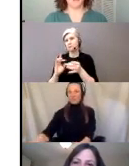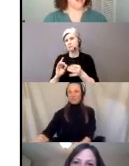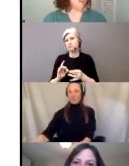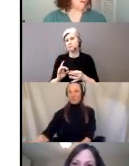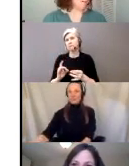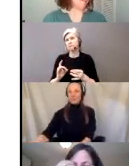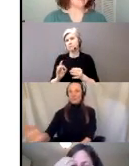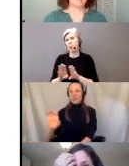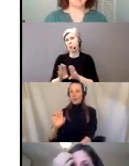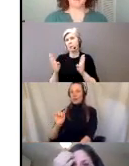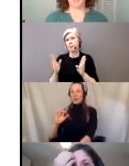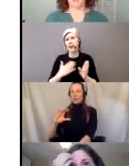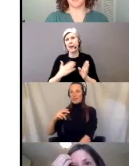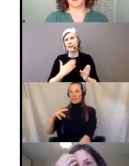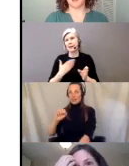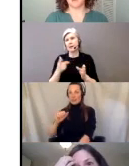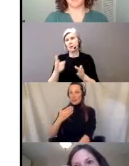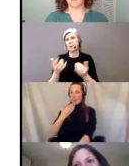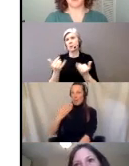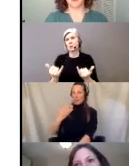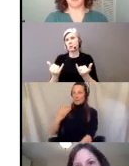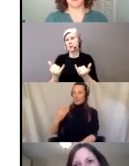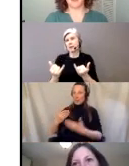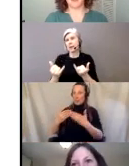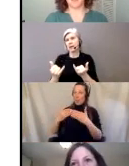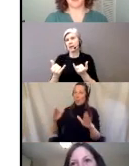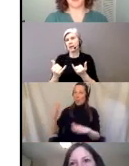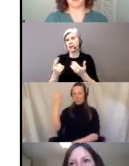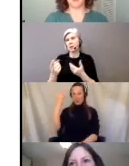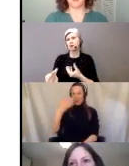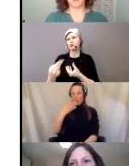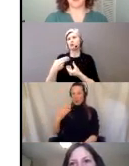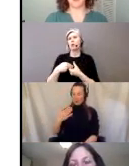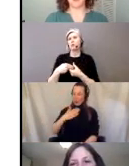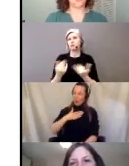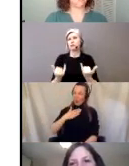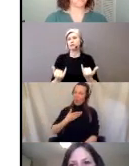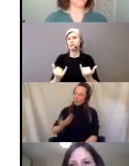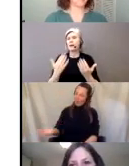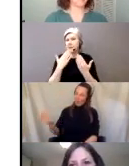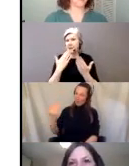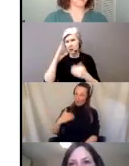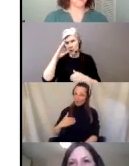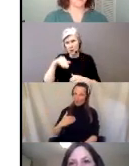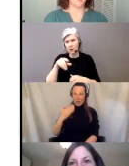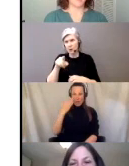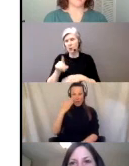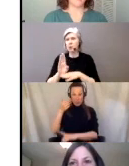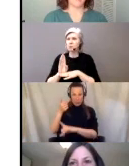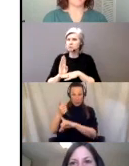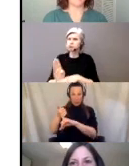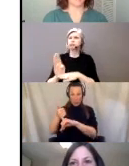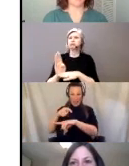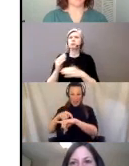and taking a little bit of time out of your incredibly busy schedule to join us this morning. So thank you so much.